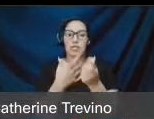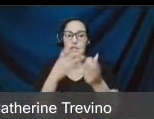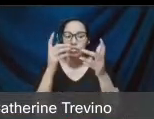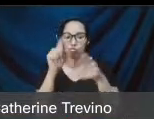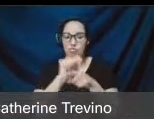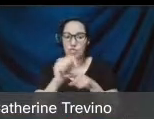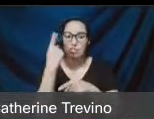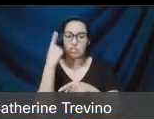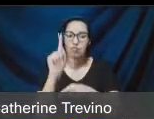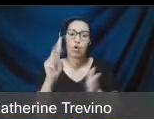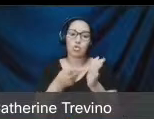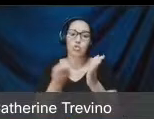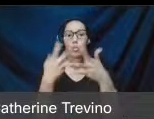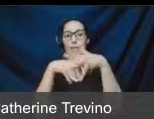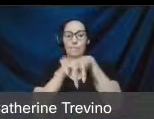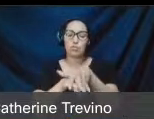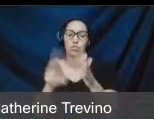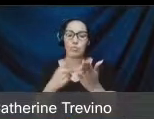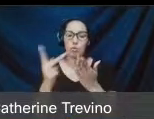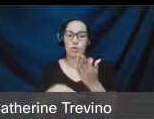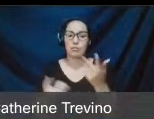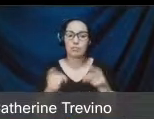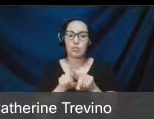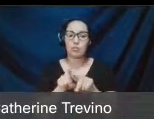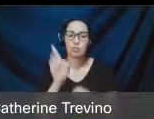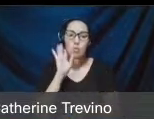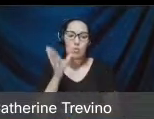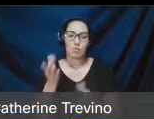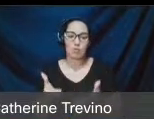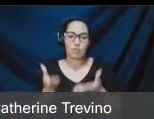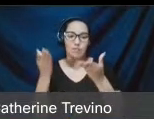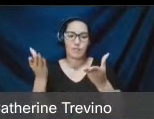immersion programs as well. Next slide, please.